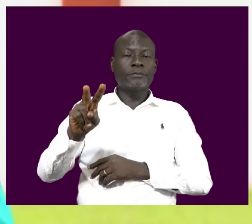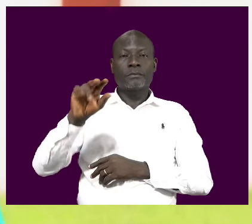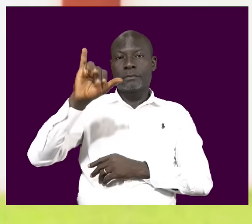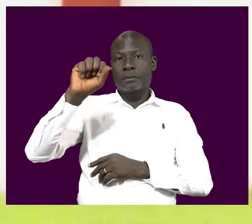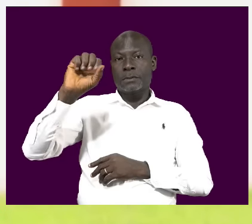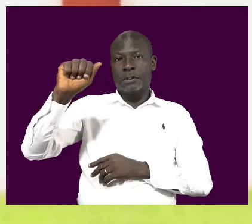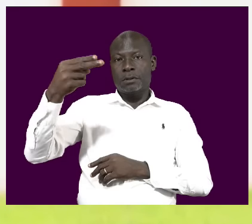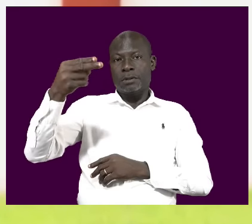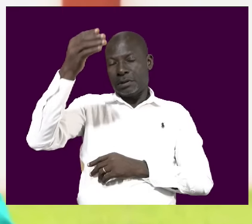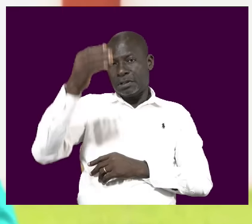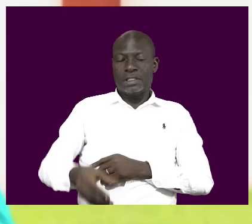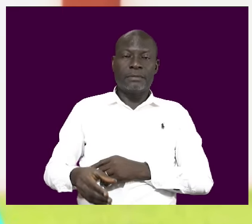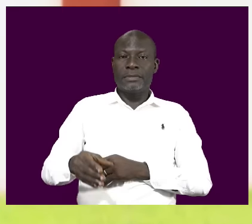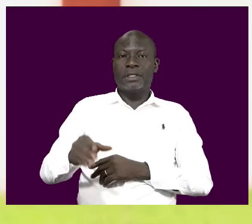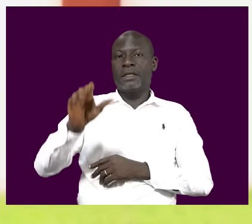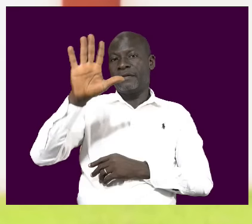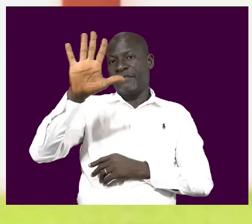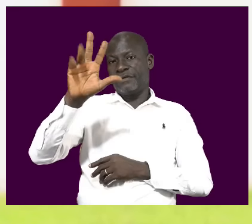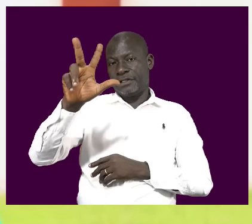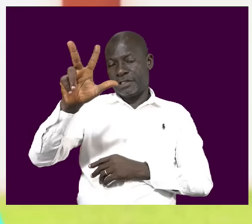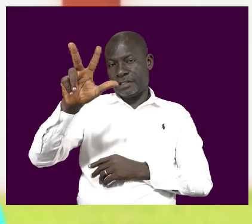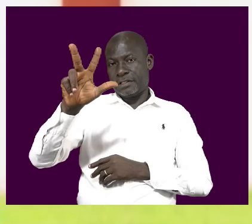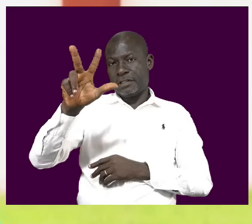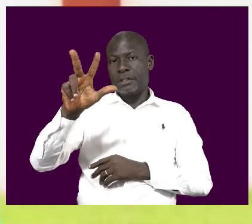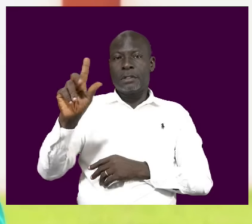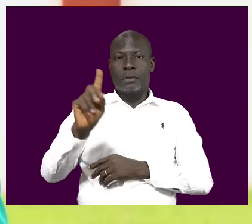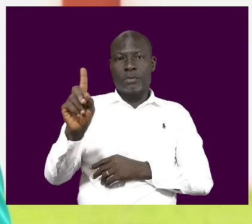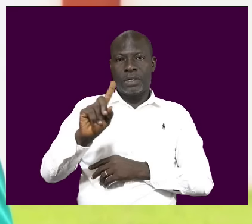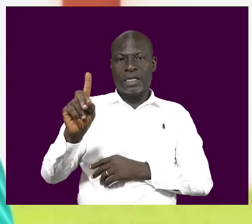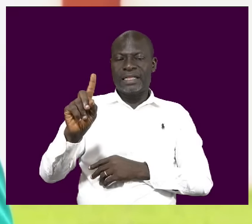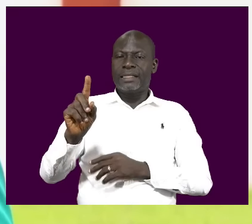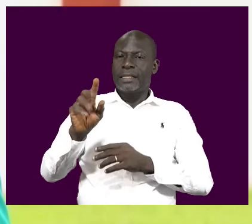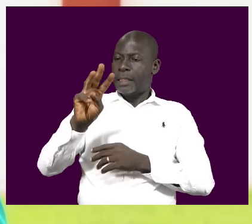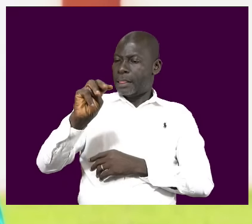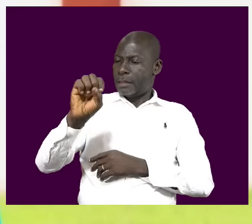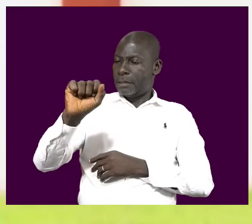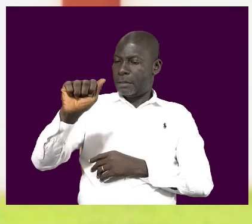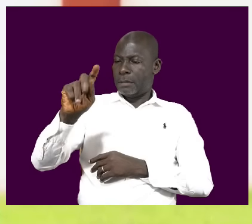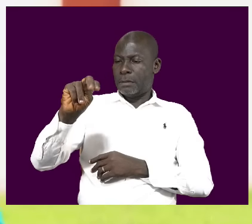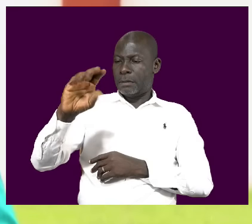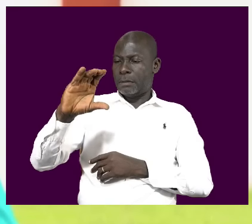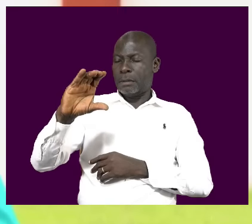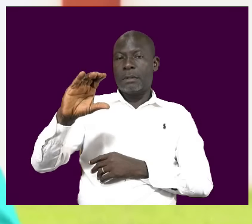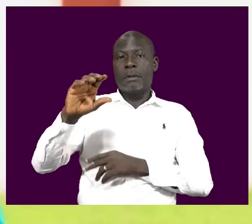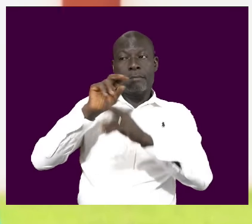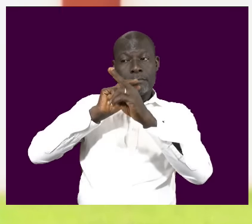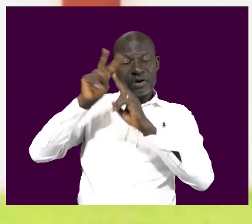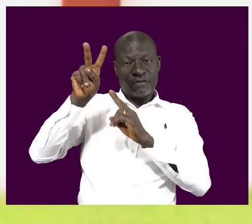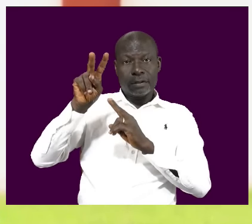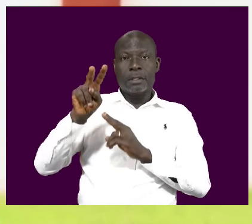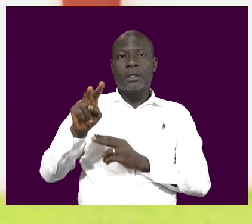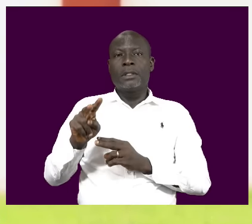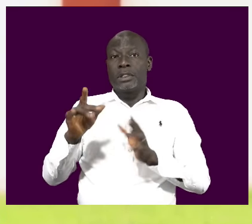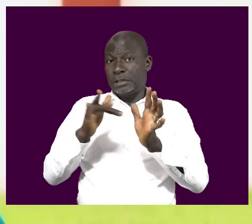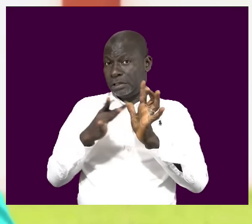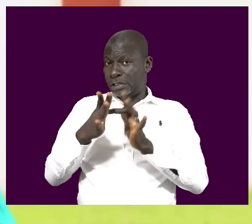chapter 53 eho ani efa no the messianic prophecy Messiah no a